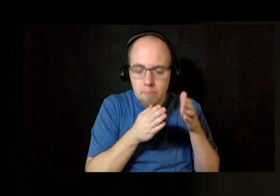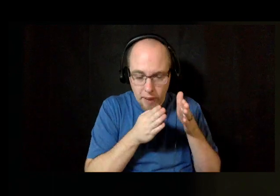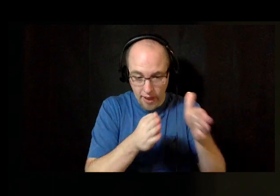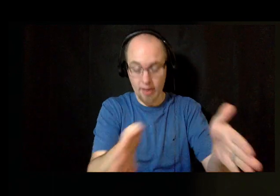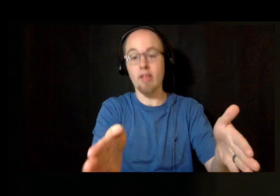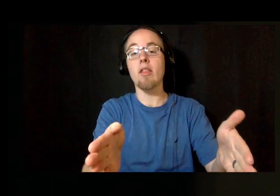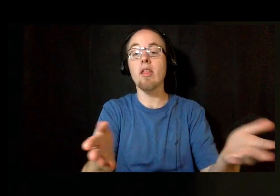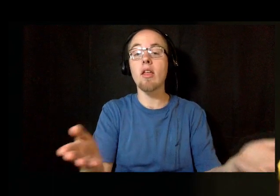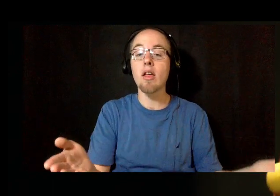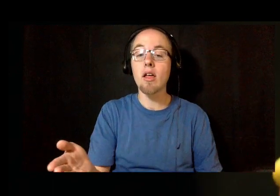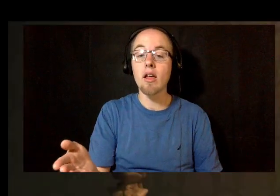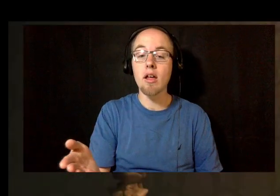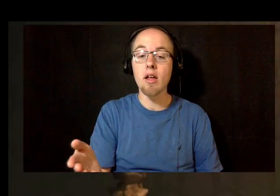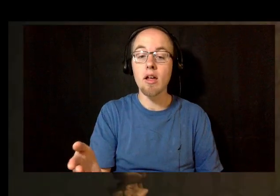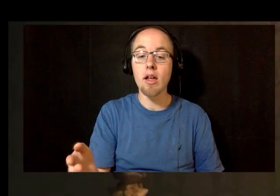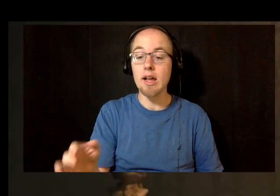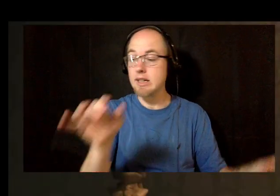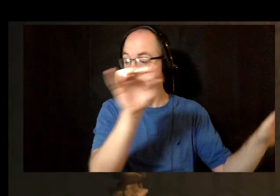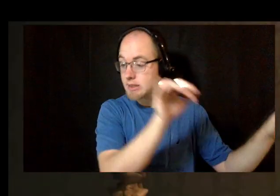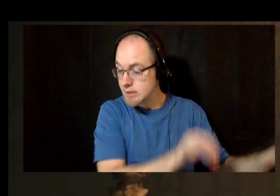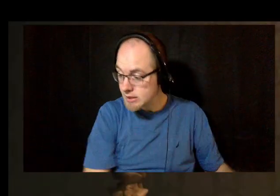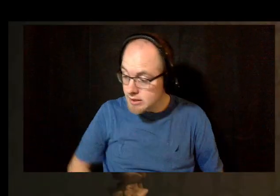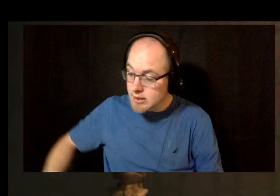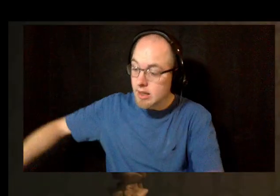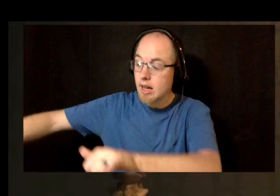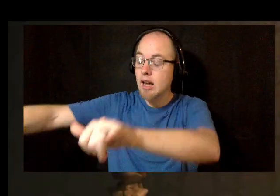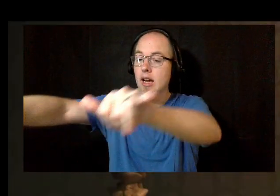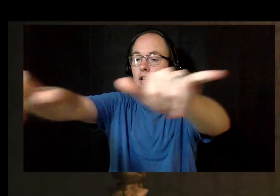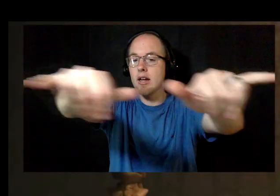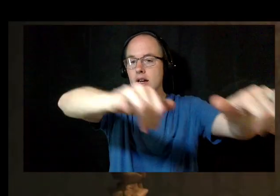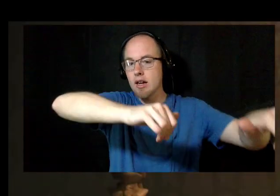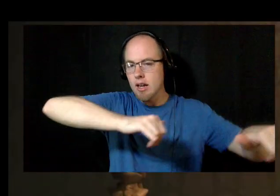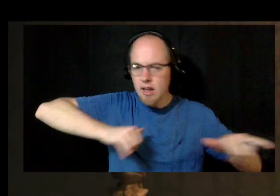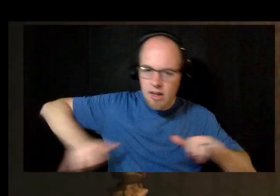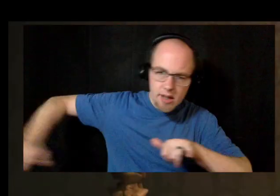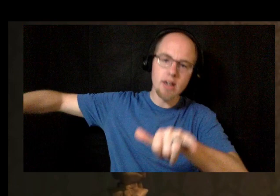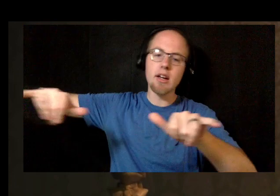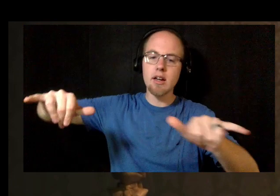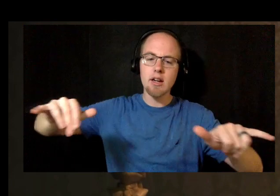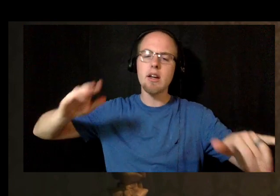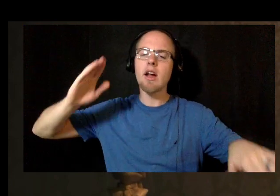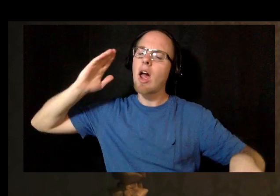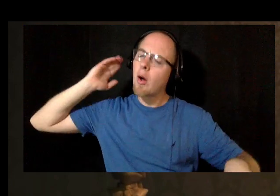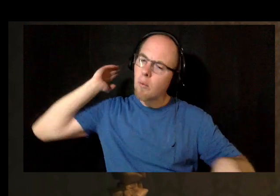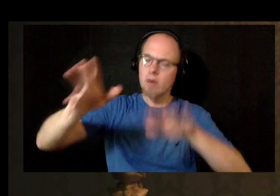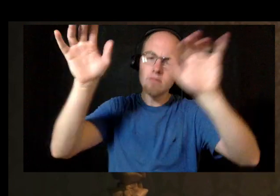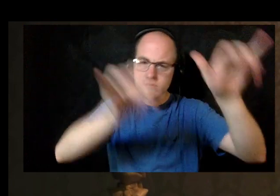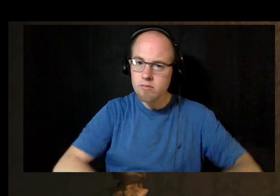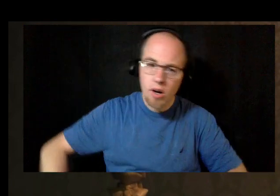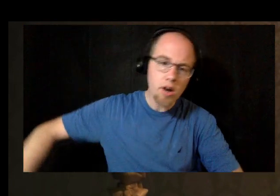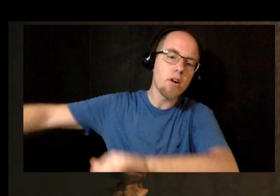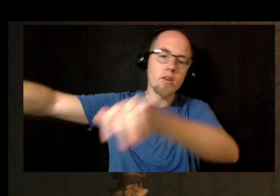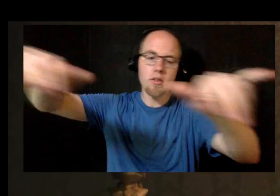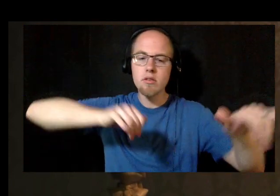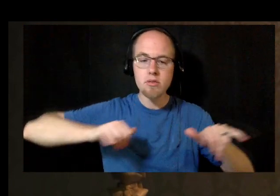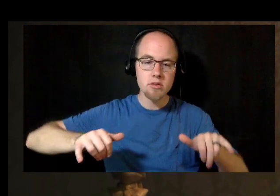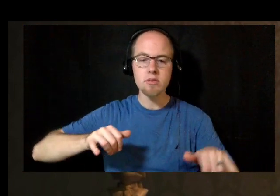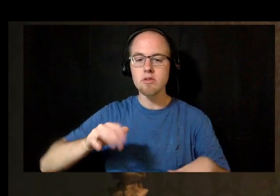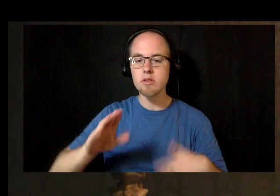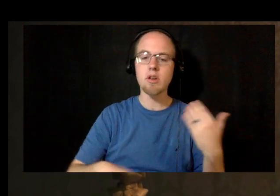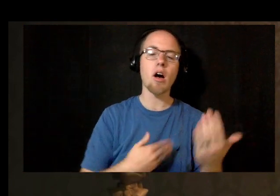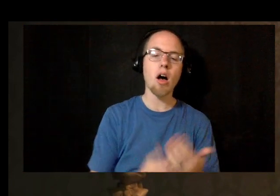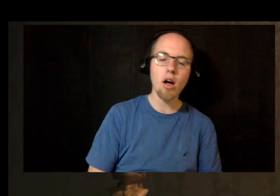grass, the exact same one that every human has trod before us and will ever after, just